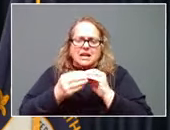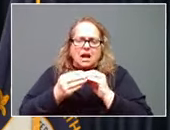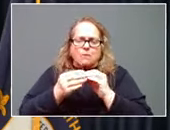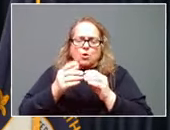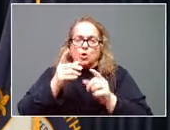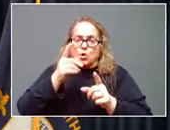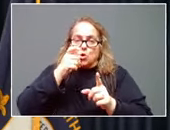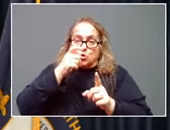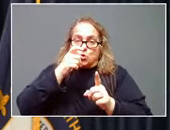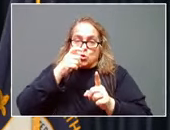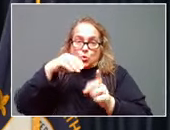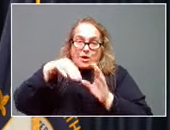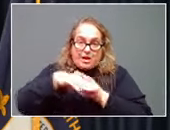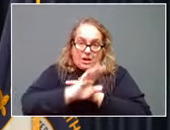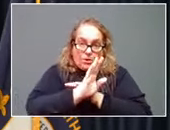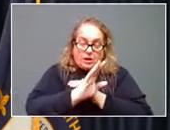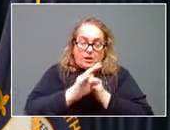with